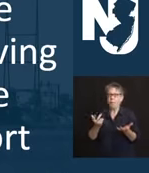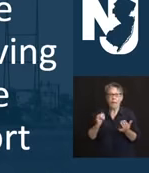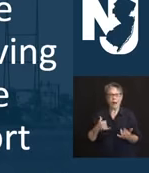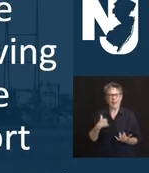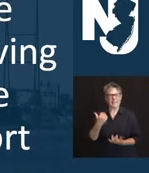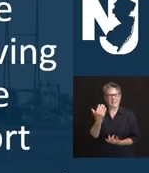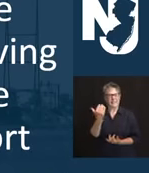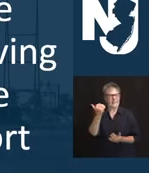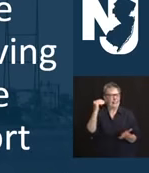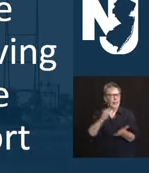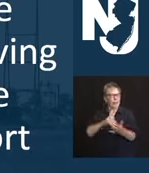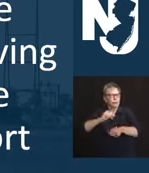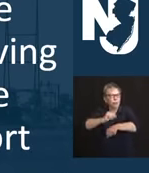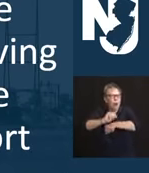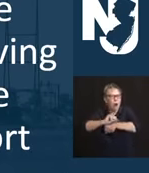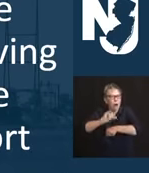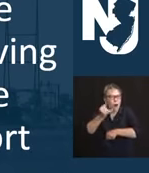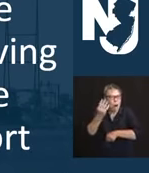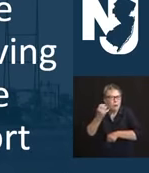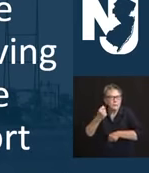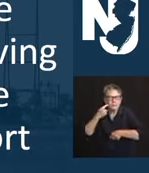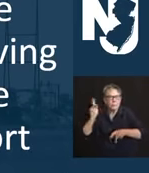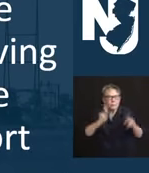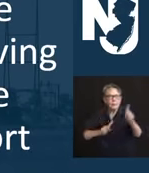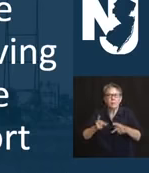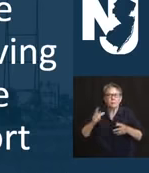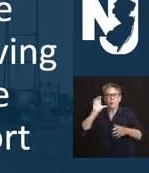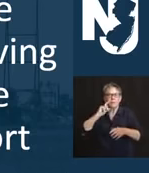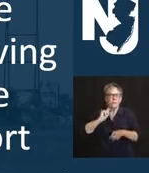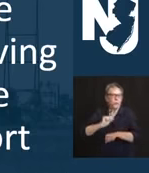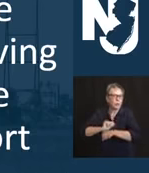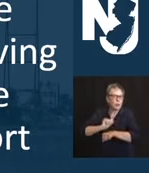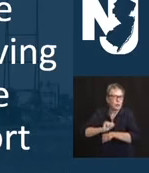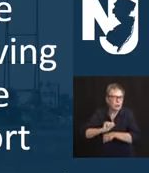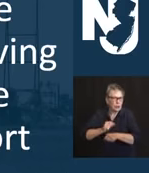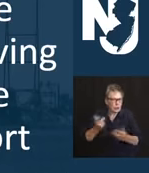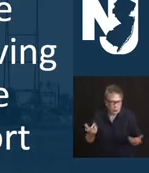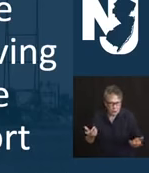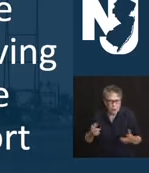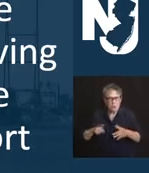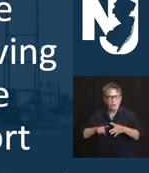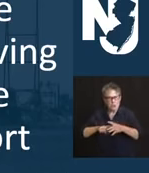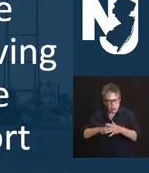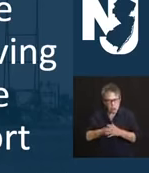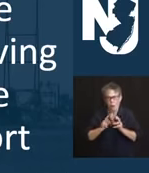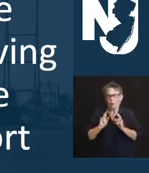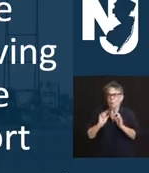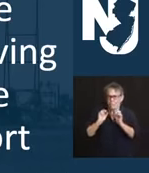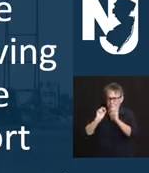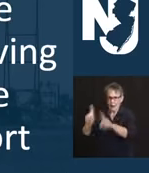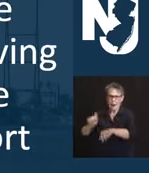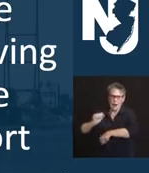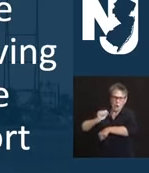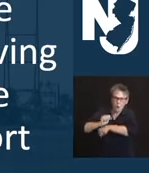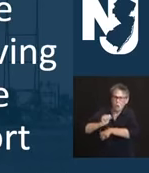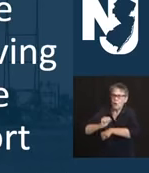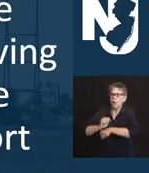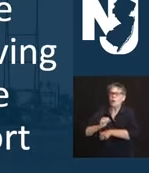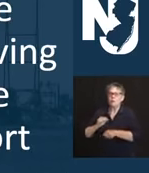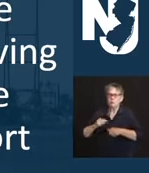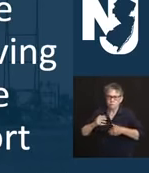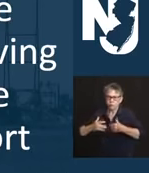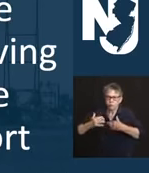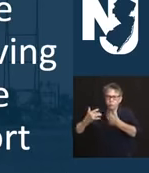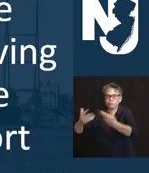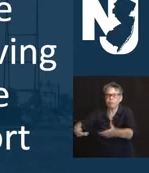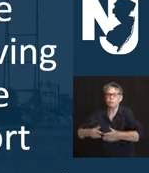safe, modern, and reliable infrastructure our state and our region need. I cannot overstate the importance, and I am honored